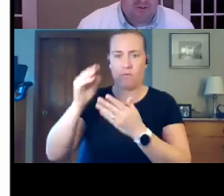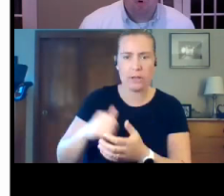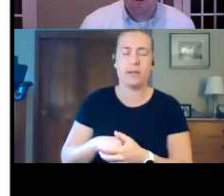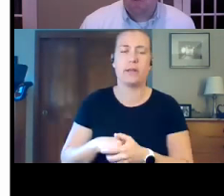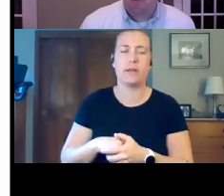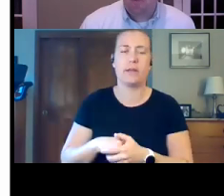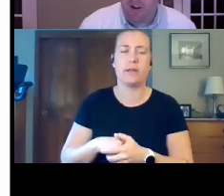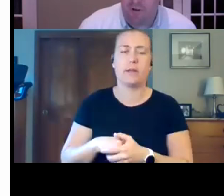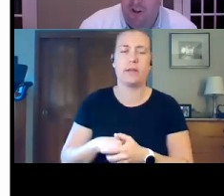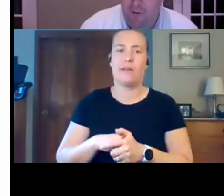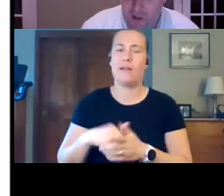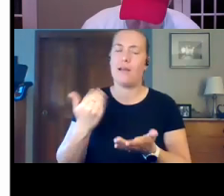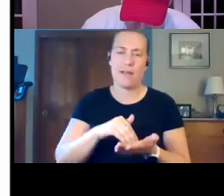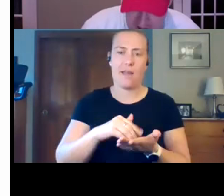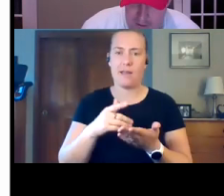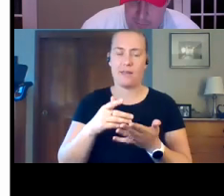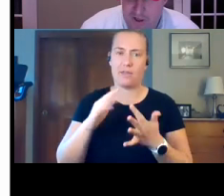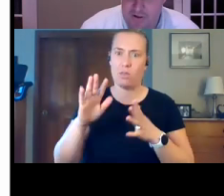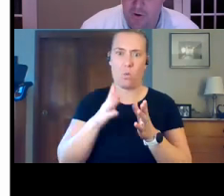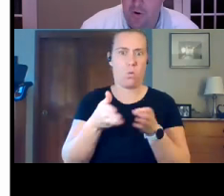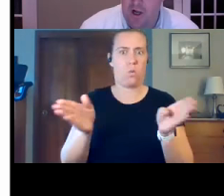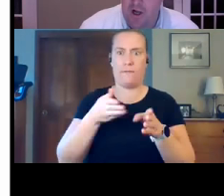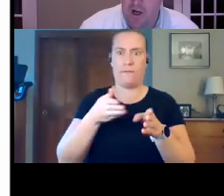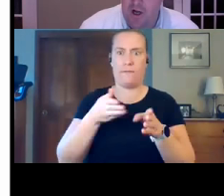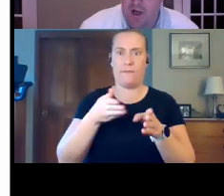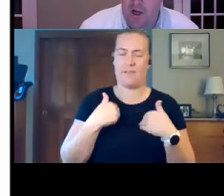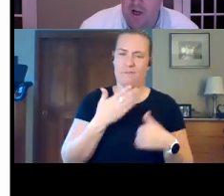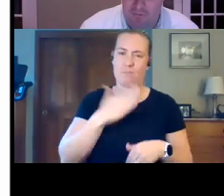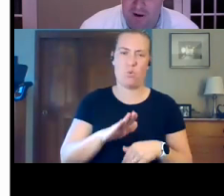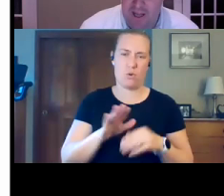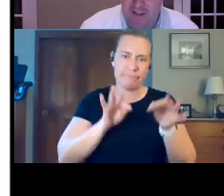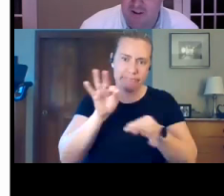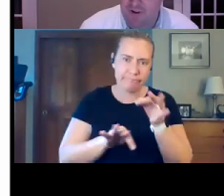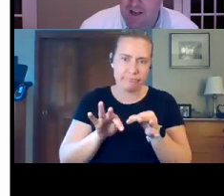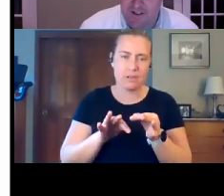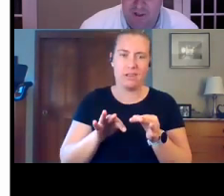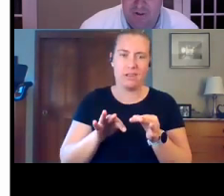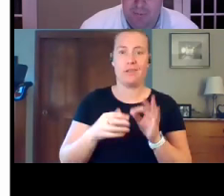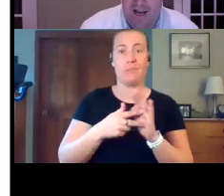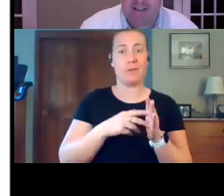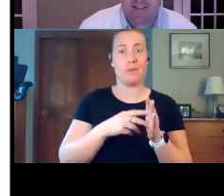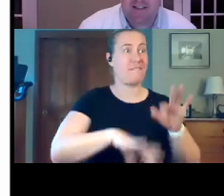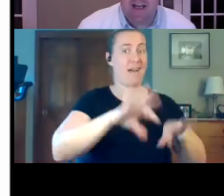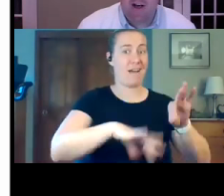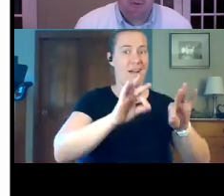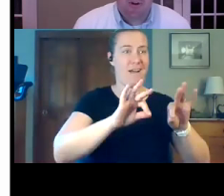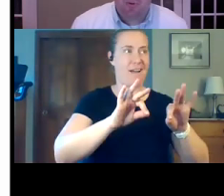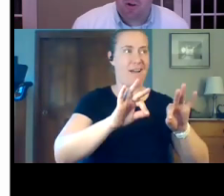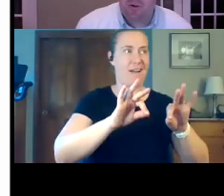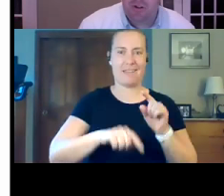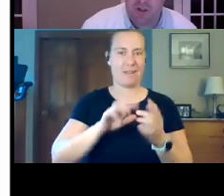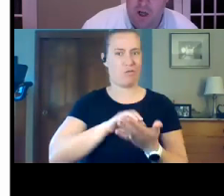There's poor description, again, in the field that really limits our ability to replicate these findings in research and practice, and